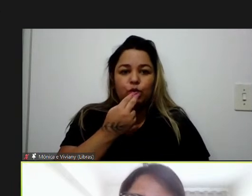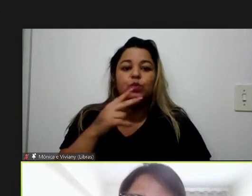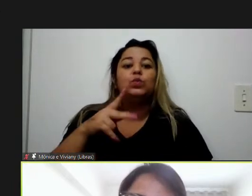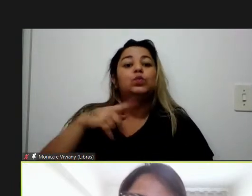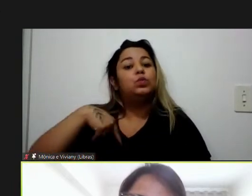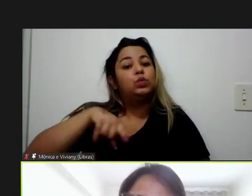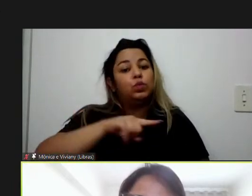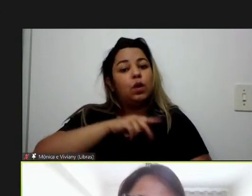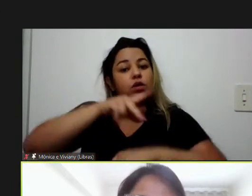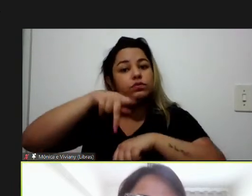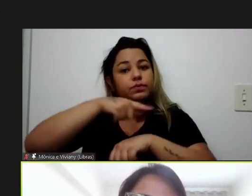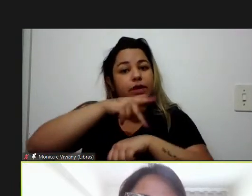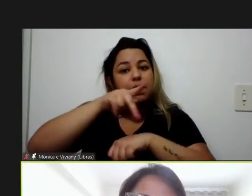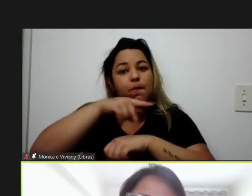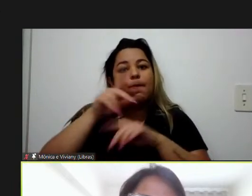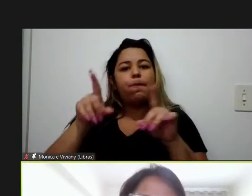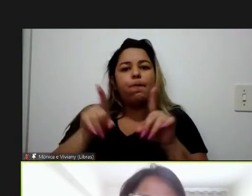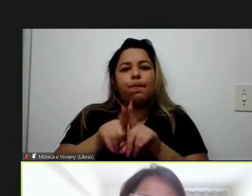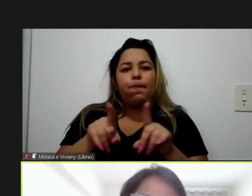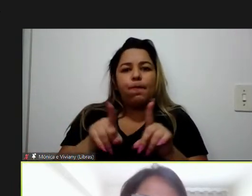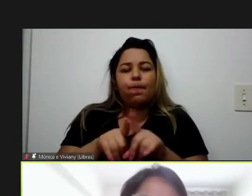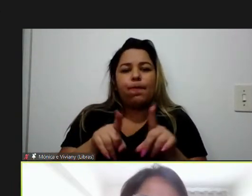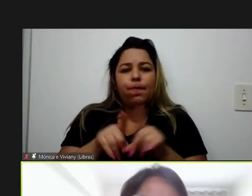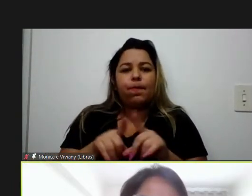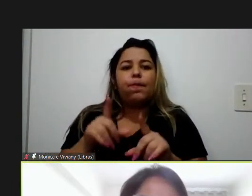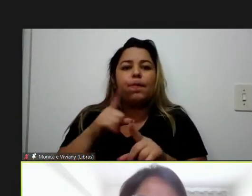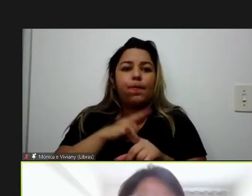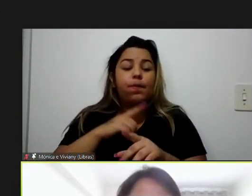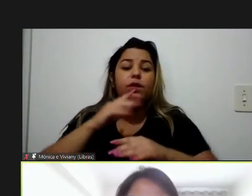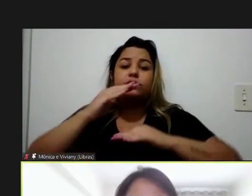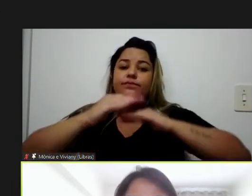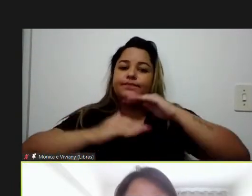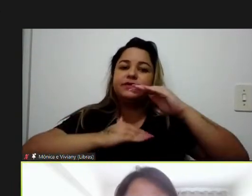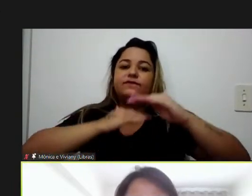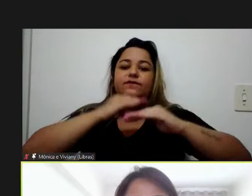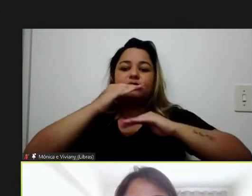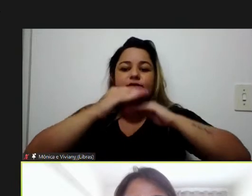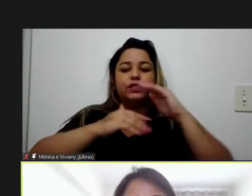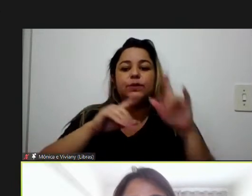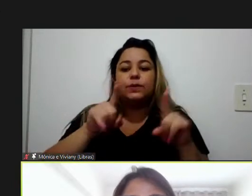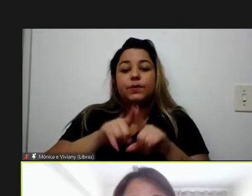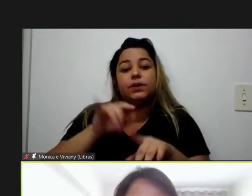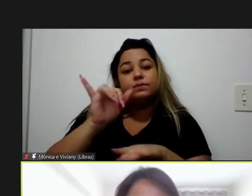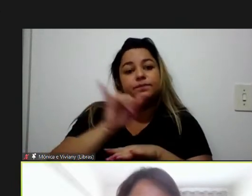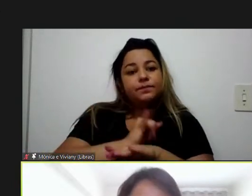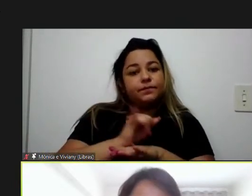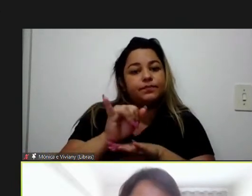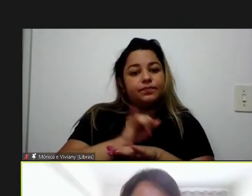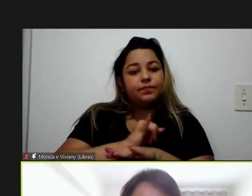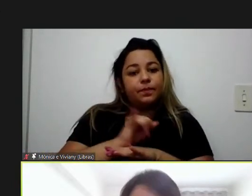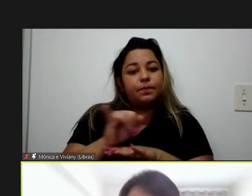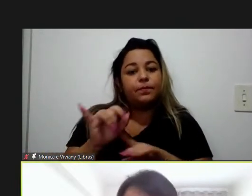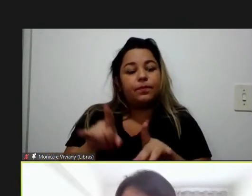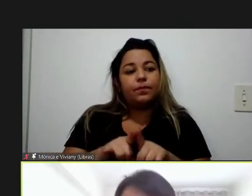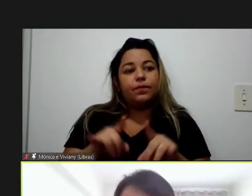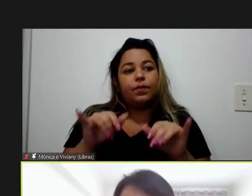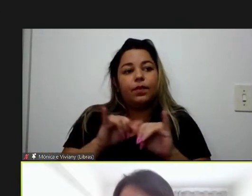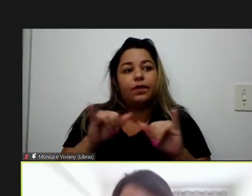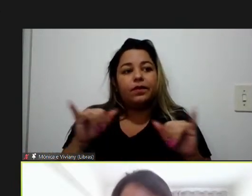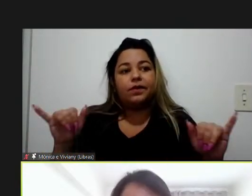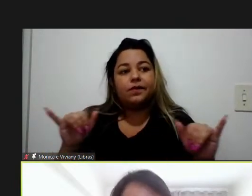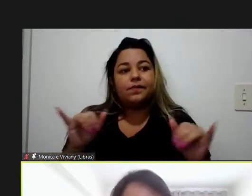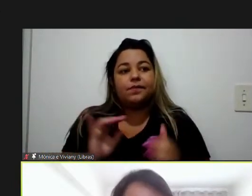our country. And CONAZER is beyond that, has been developing strategies,